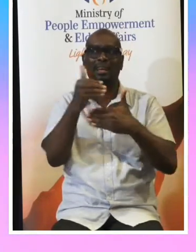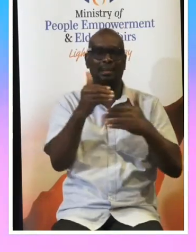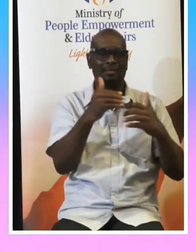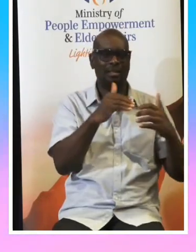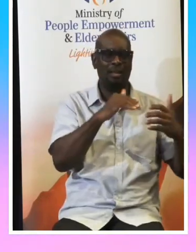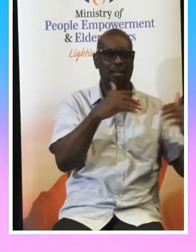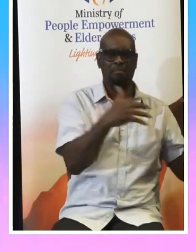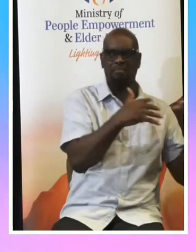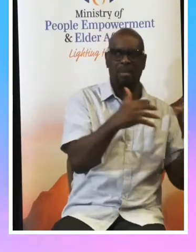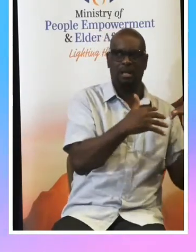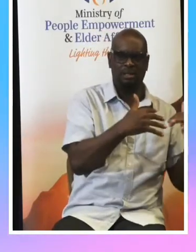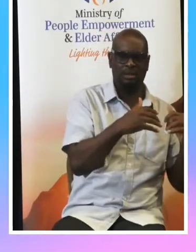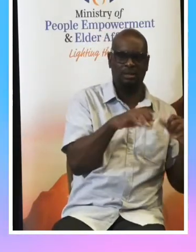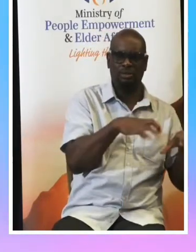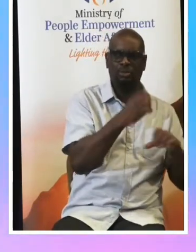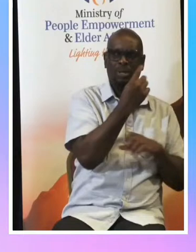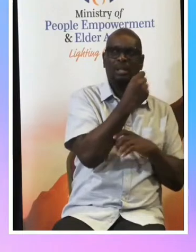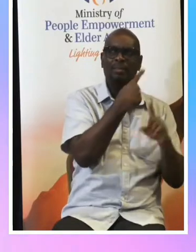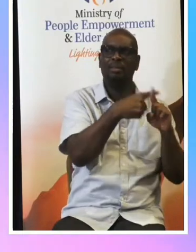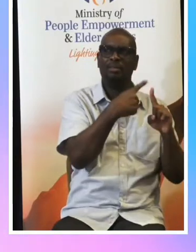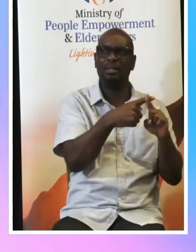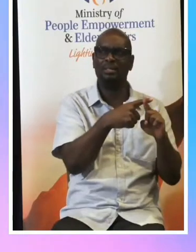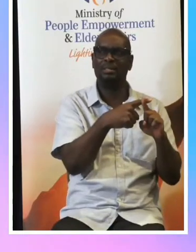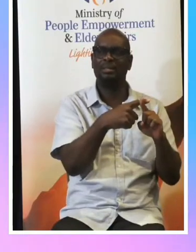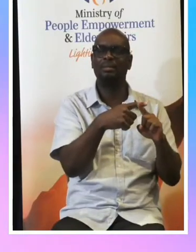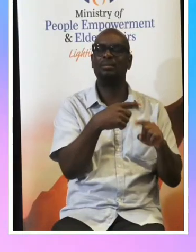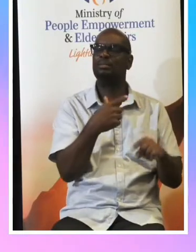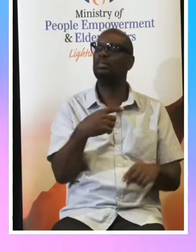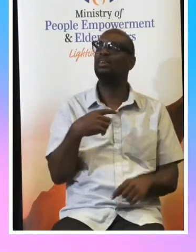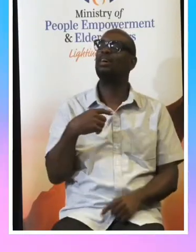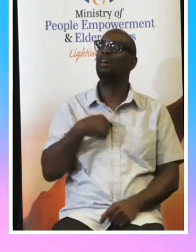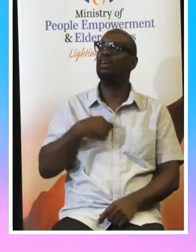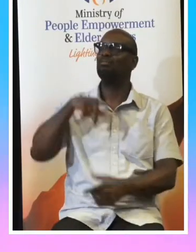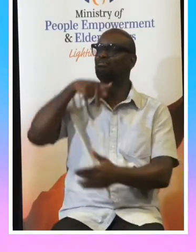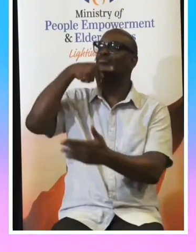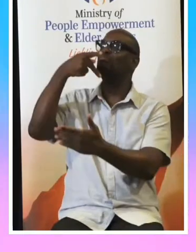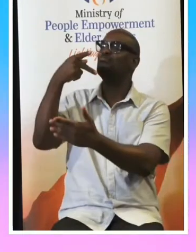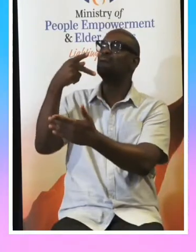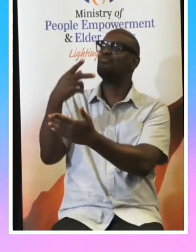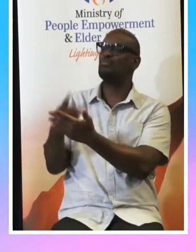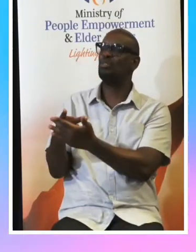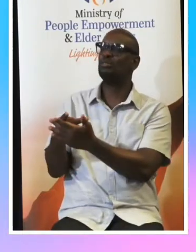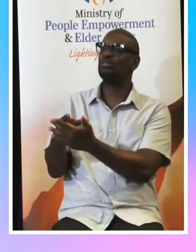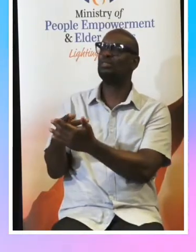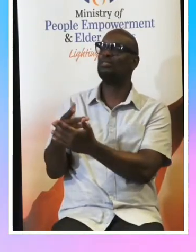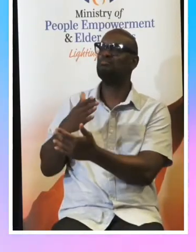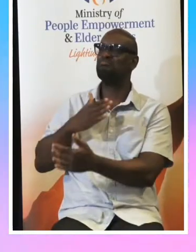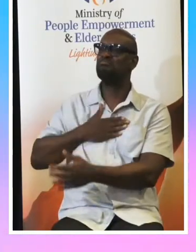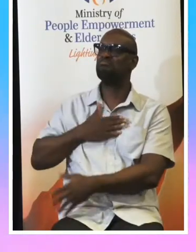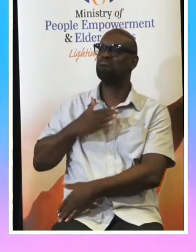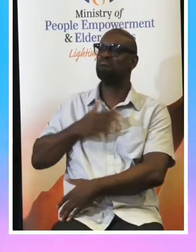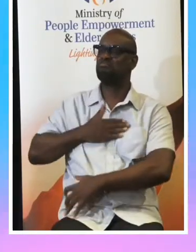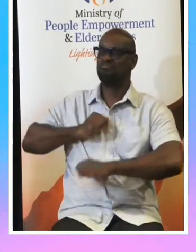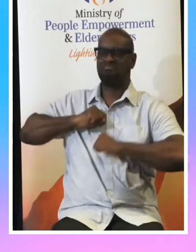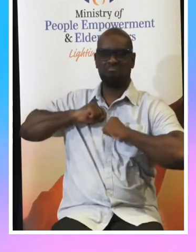common entrance, here was a chance for me to prove my mettle.